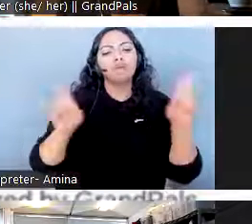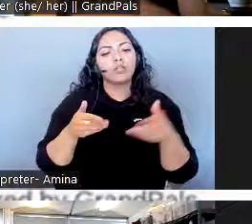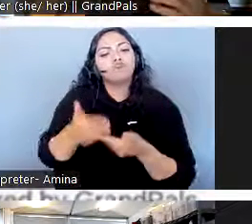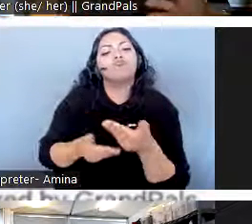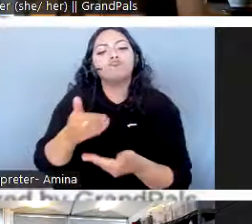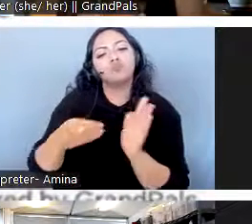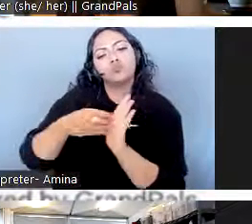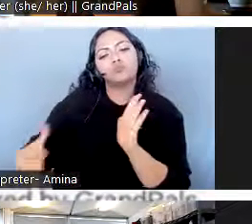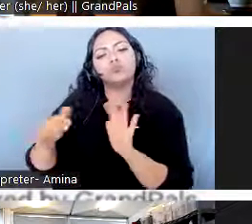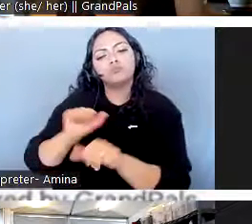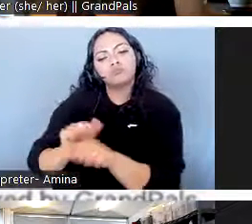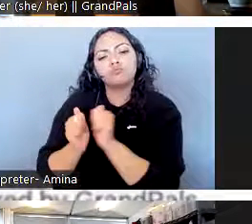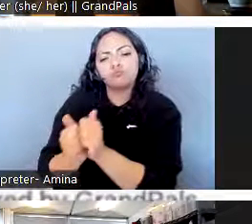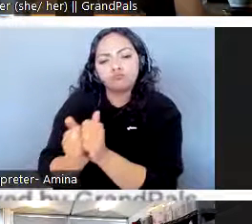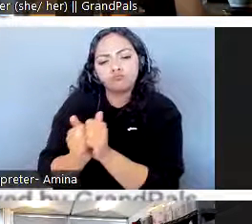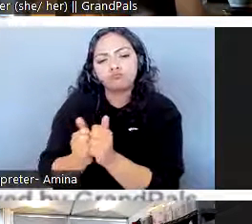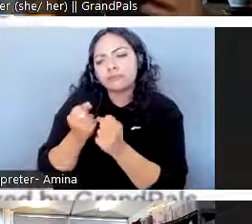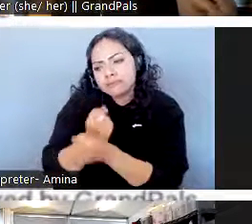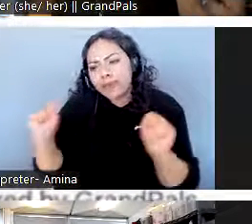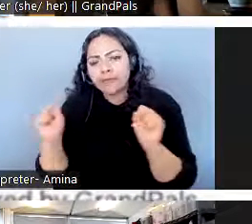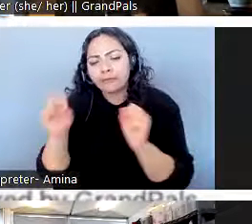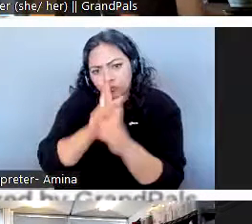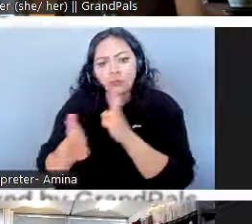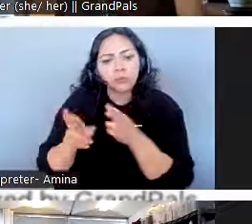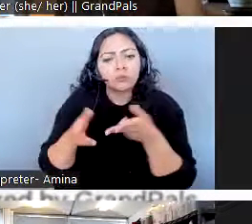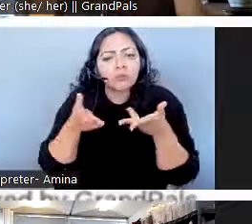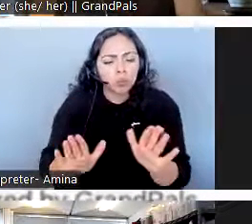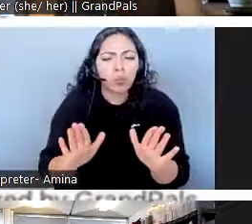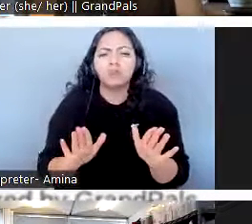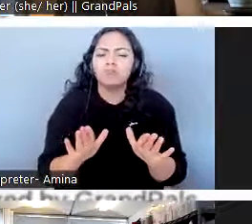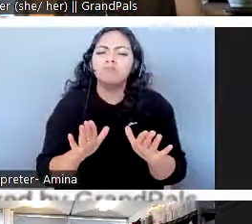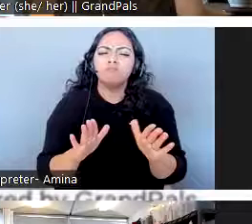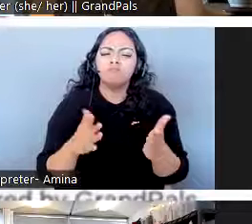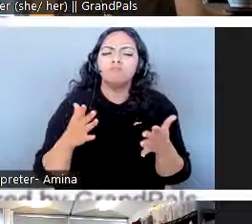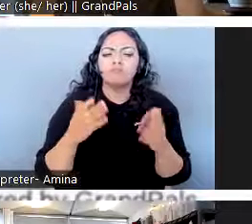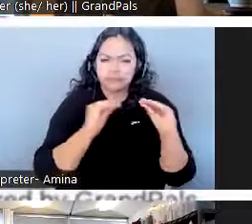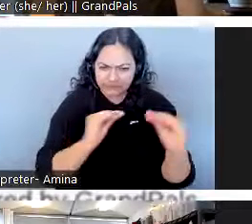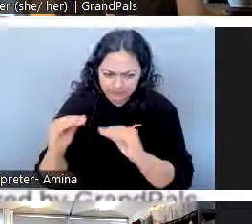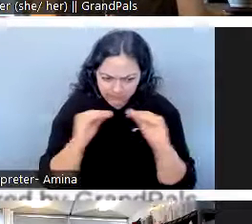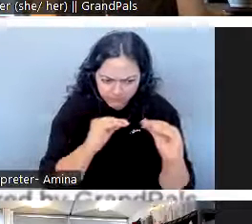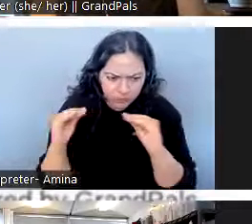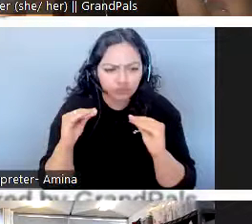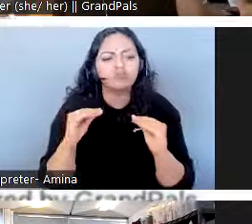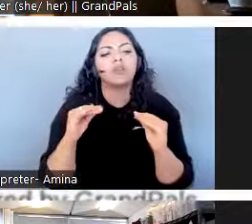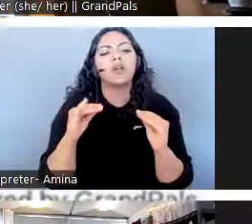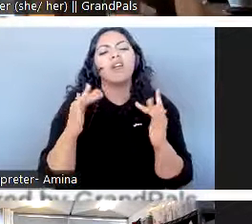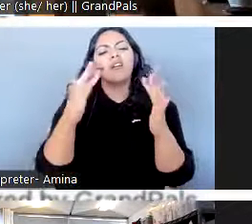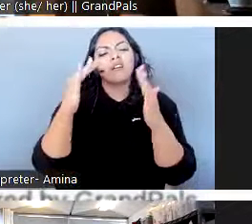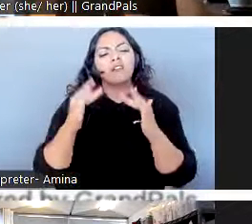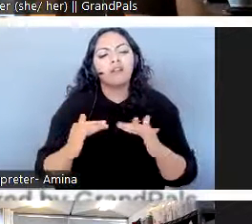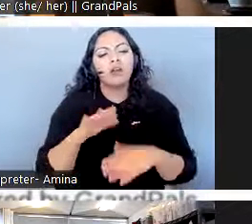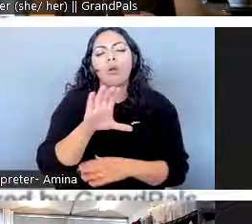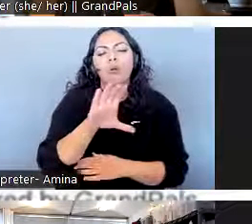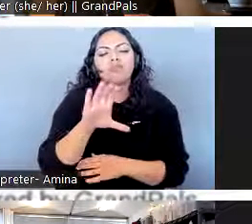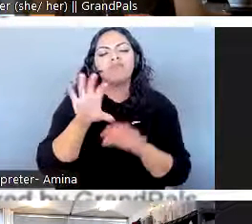a really safe and respectful way. And then, like I mentioned, there's that co-creation period where they